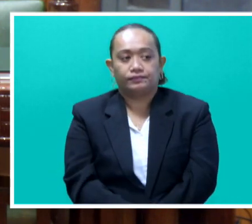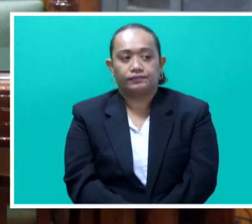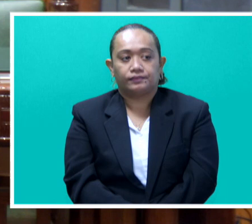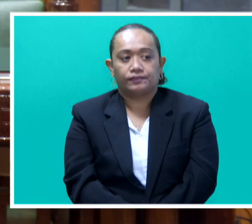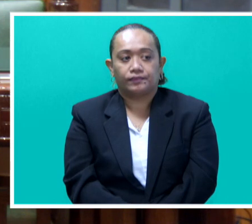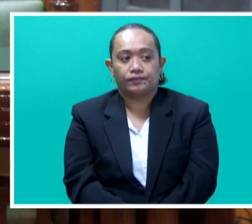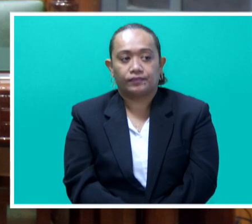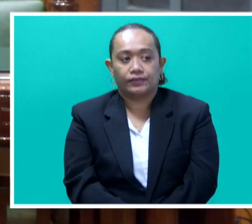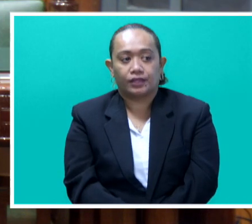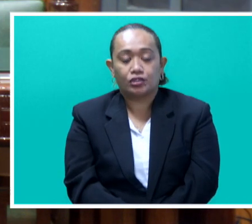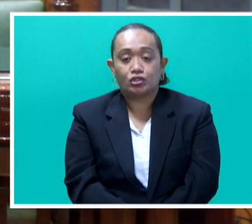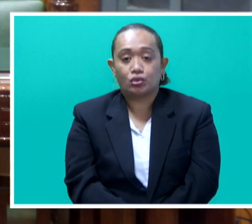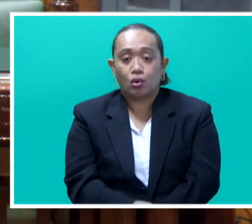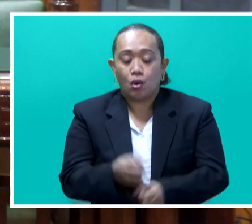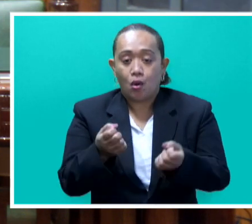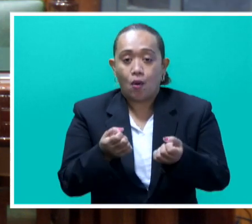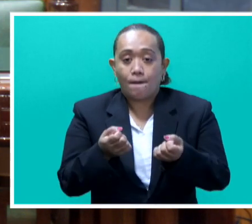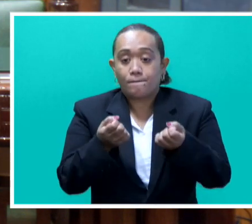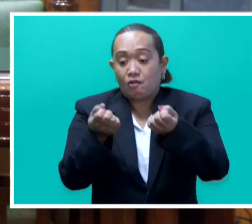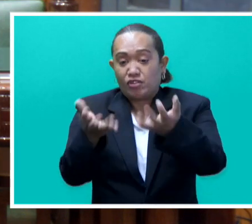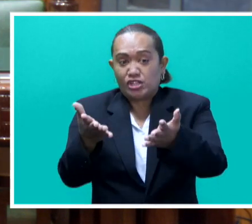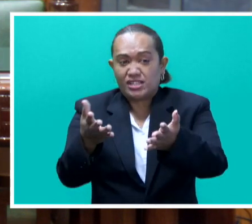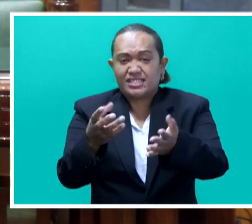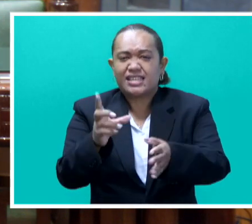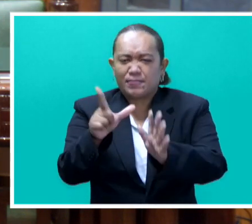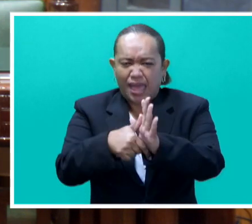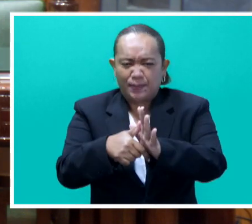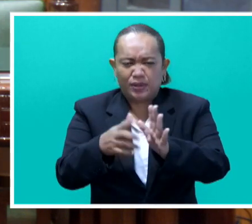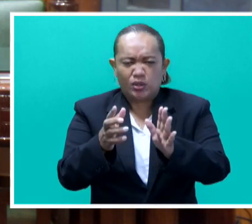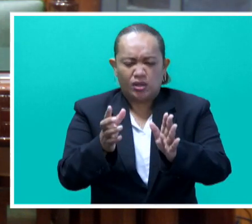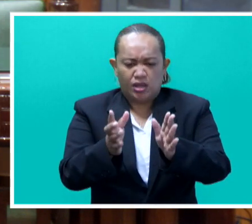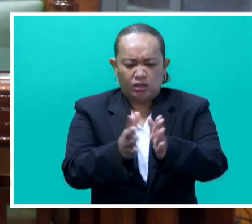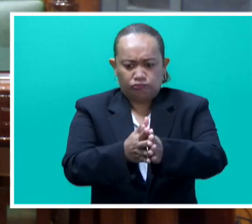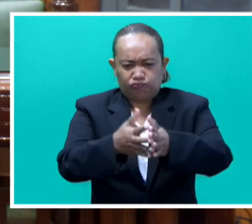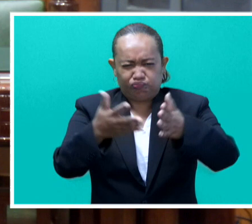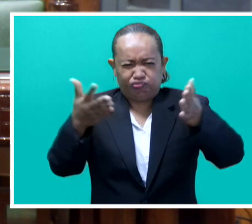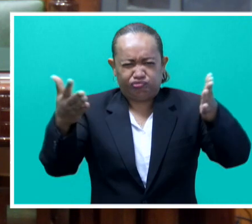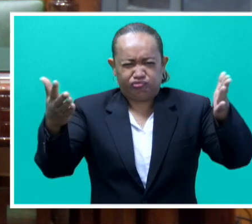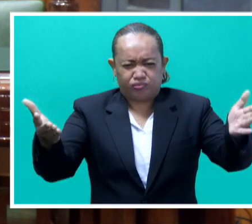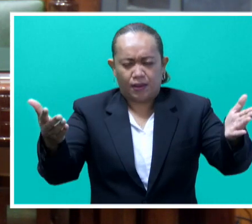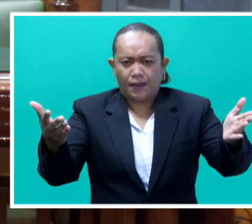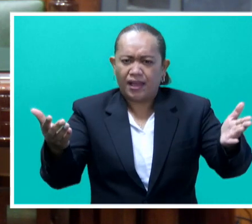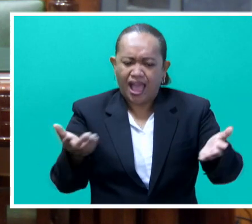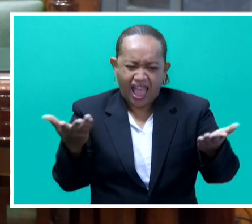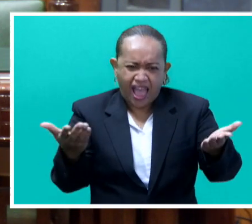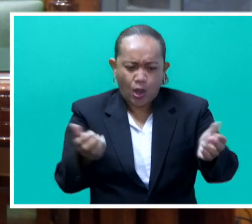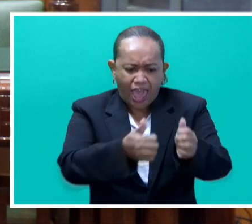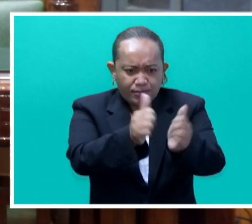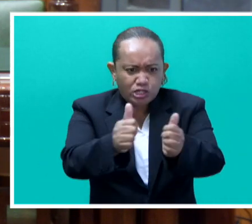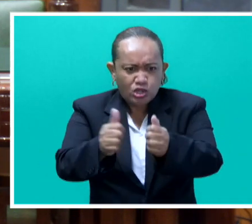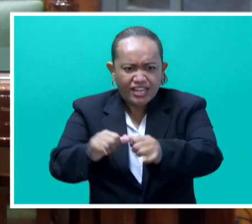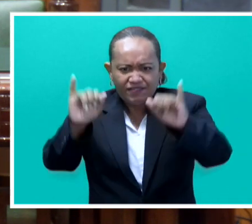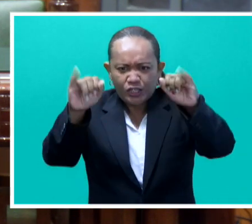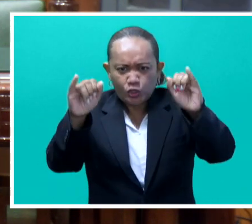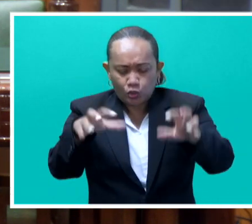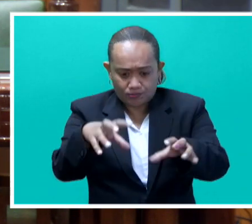of the current town planning laws are too broad and do not adequately address some of the administrative issues that are encountered